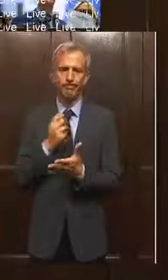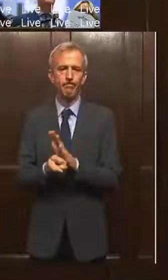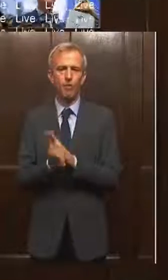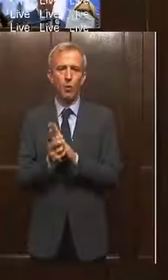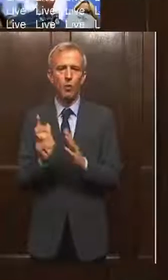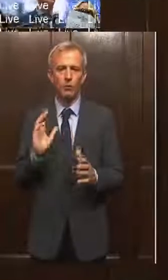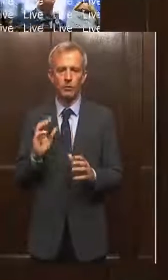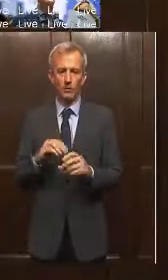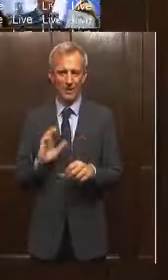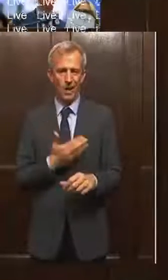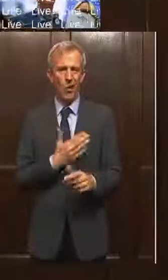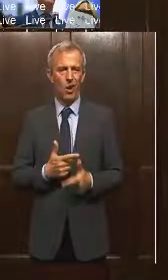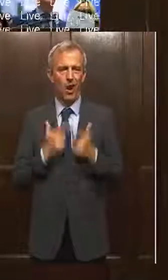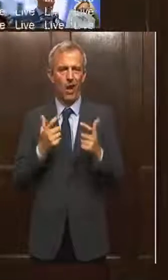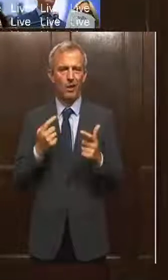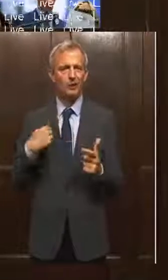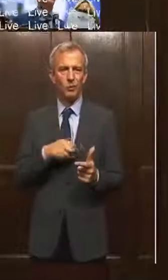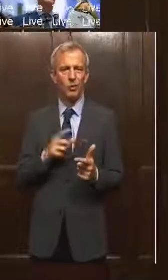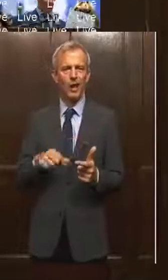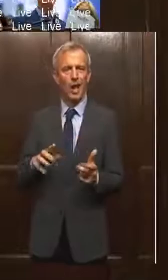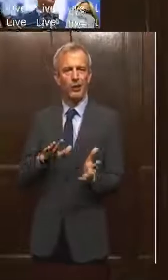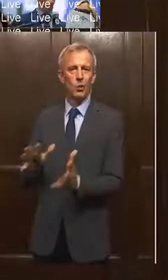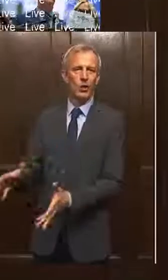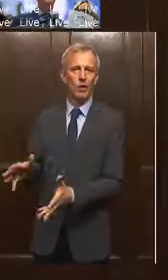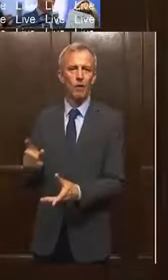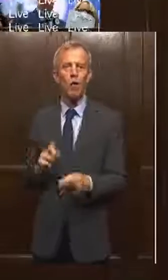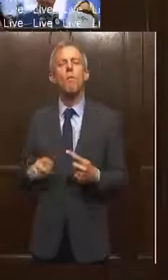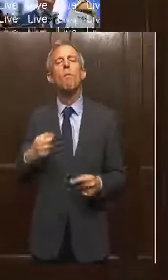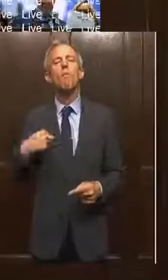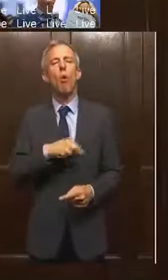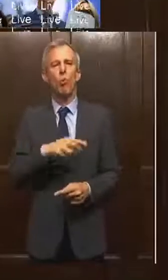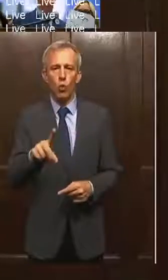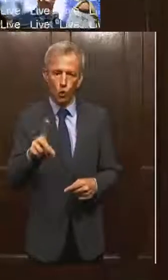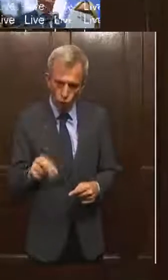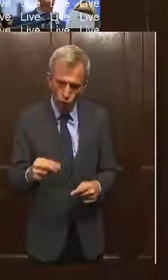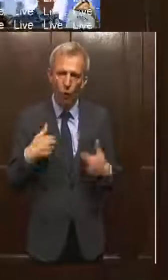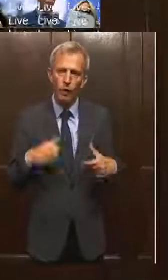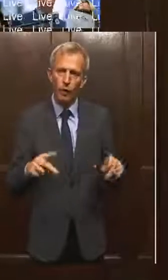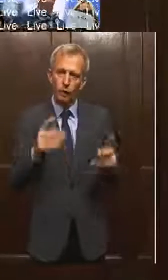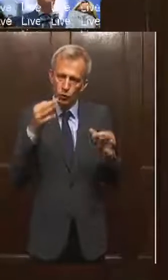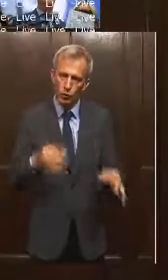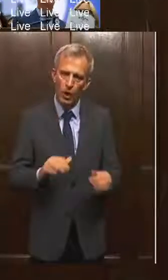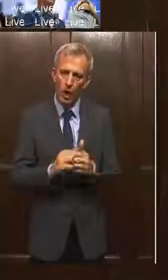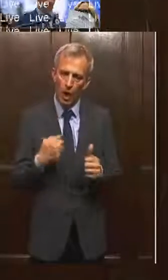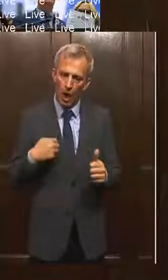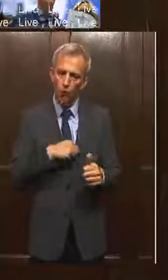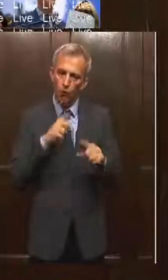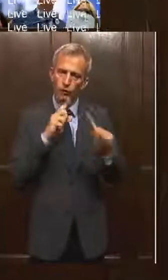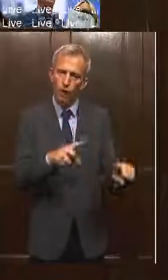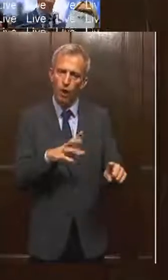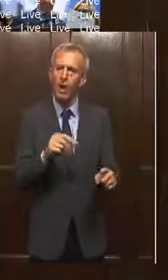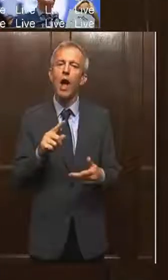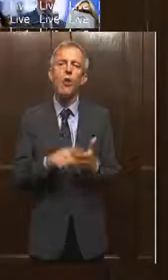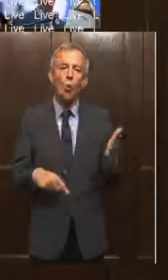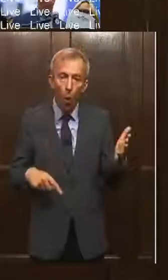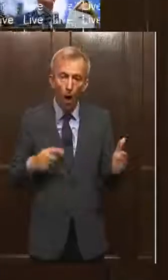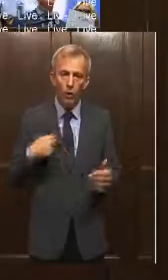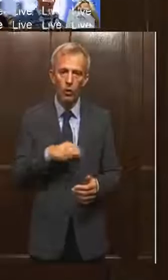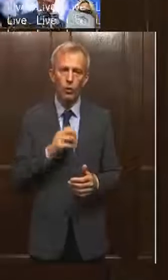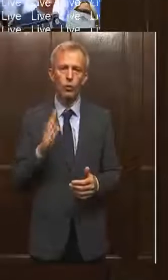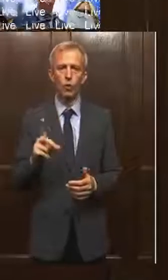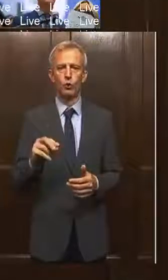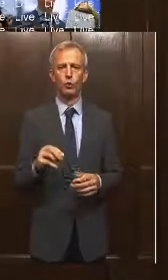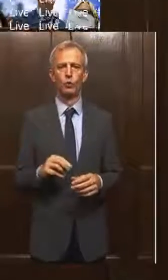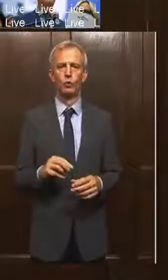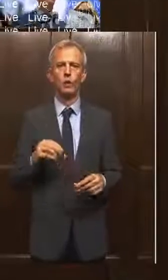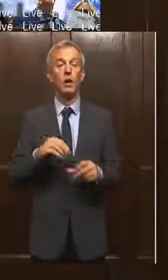to leave behind. But we do get to decide how we will respond and what we will do. In Los Angeles,